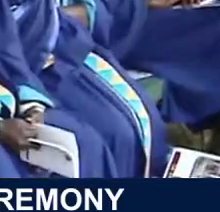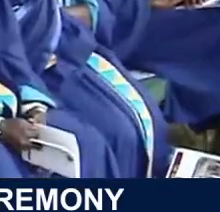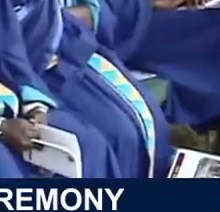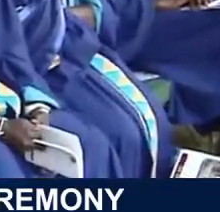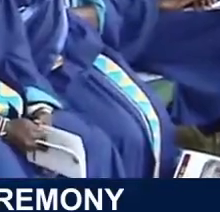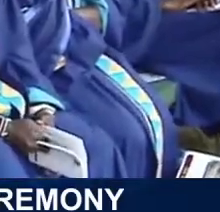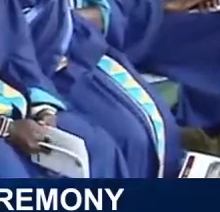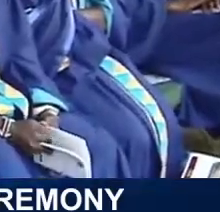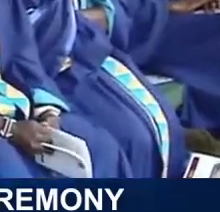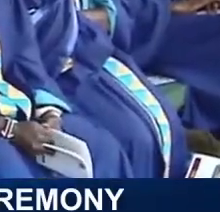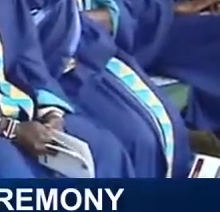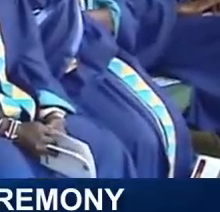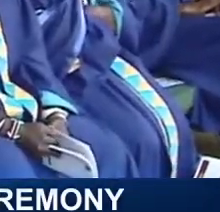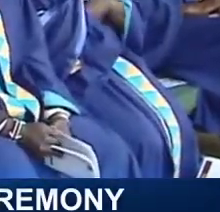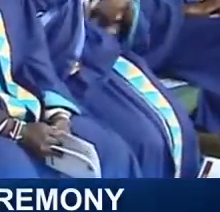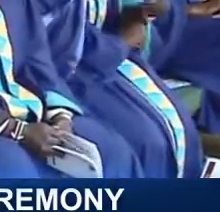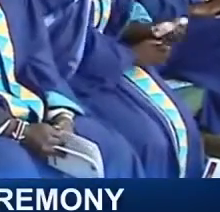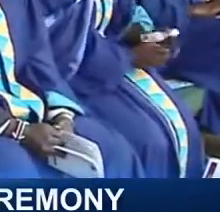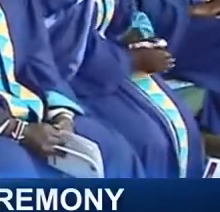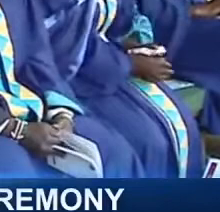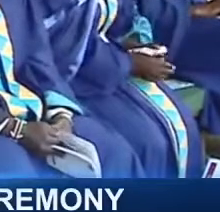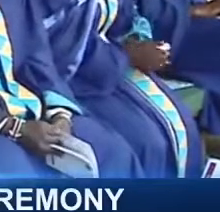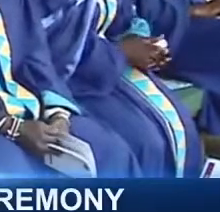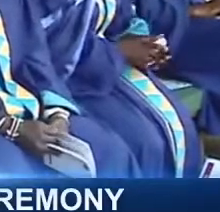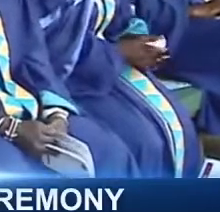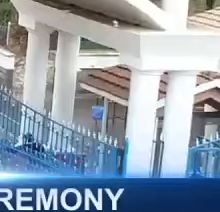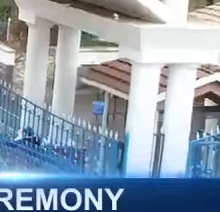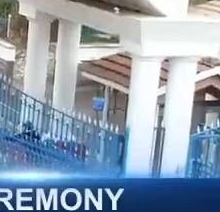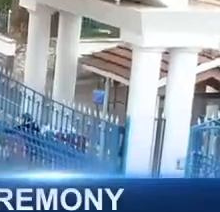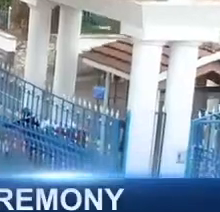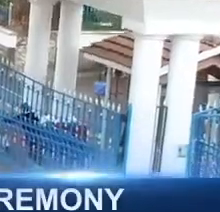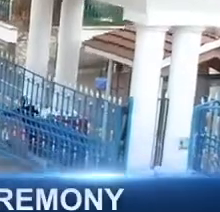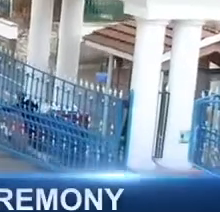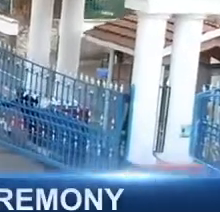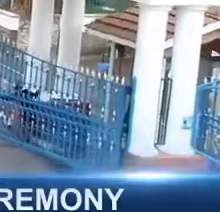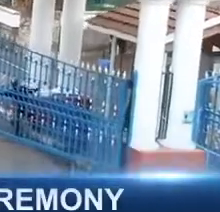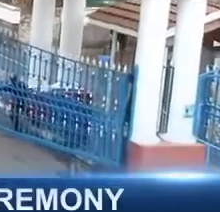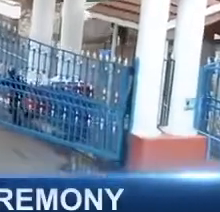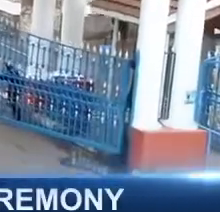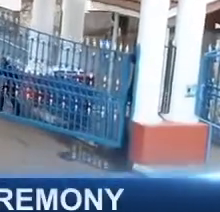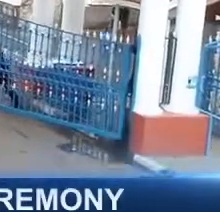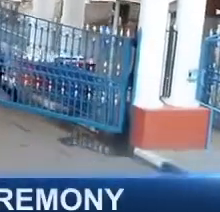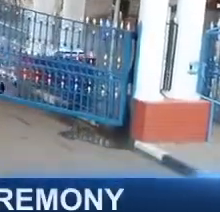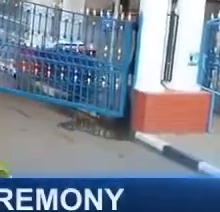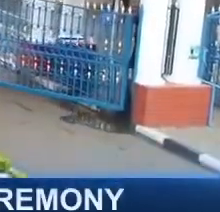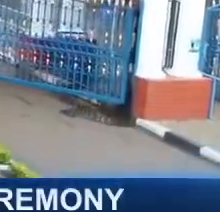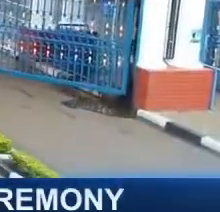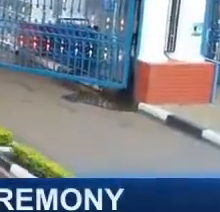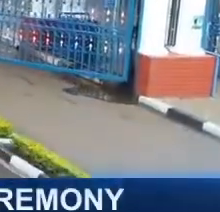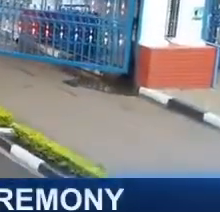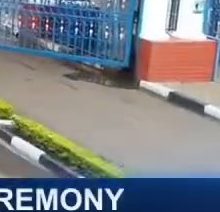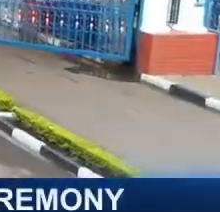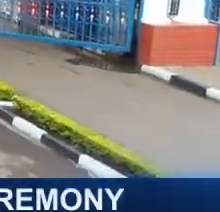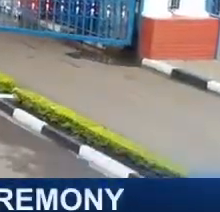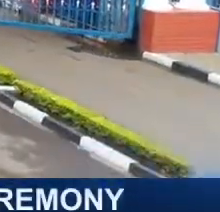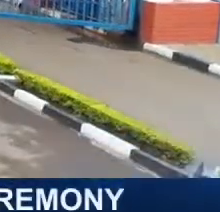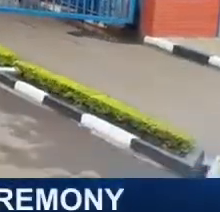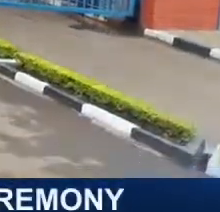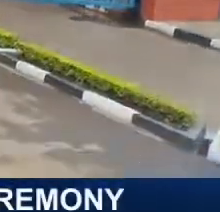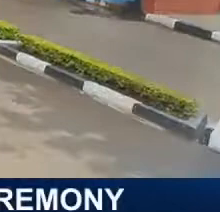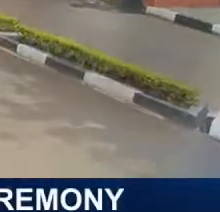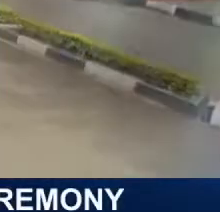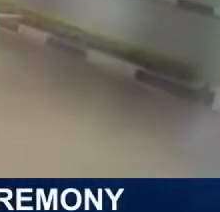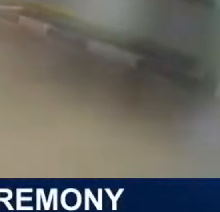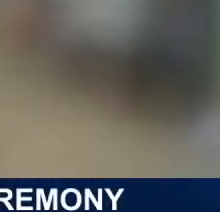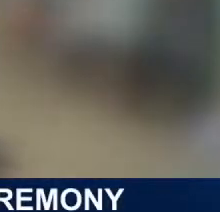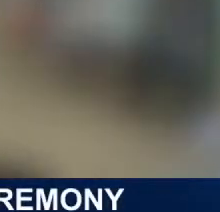preferred settings will be issued with the same at their respective schools between 12th and 21st July 2021. All the graduates